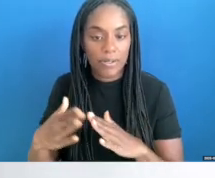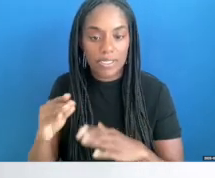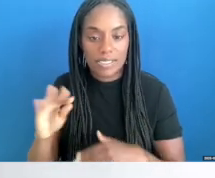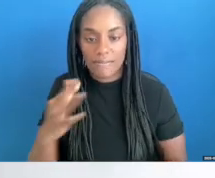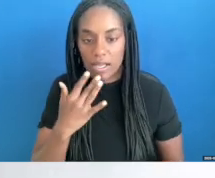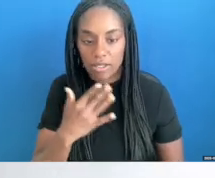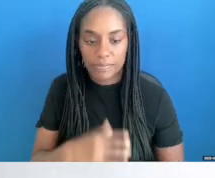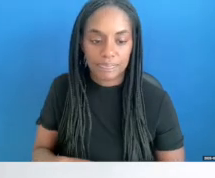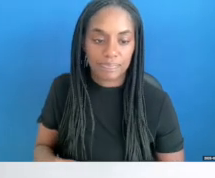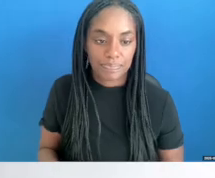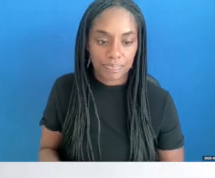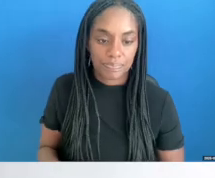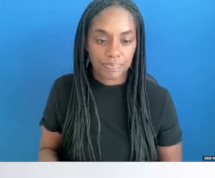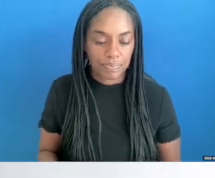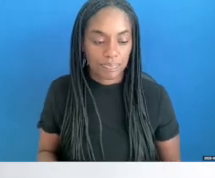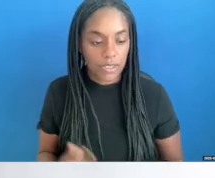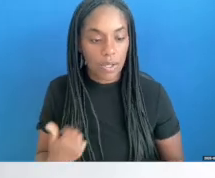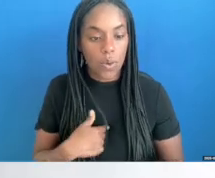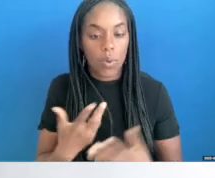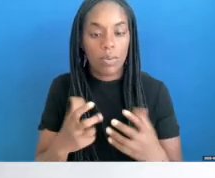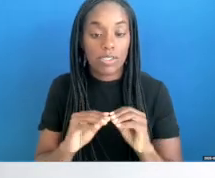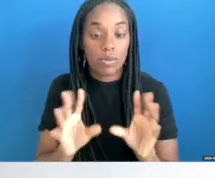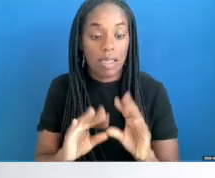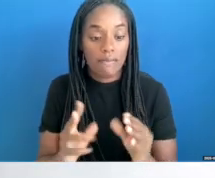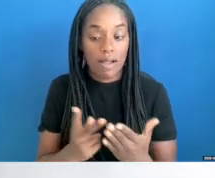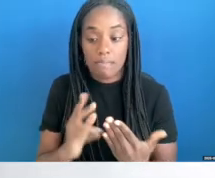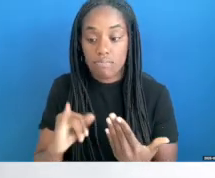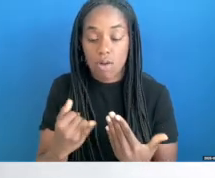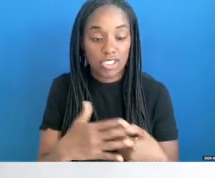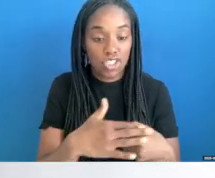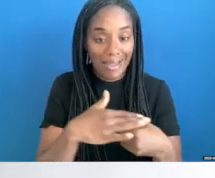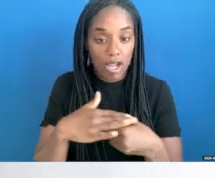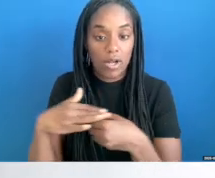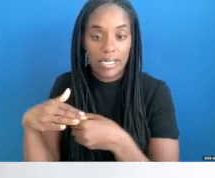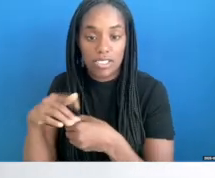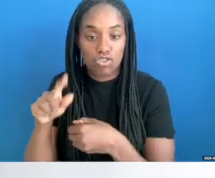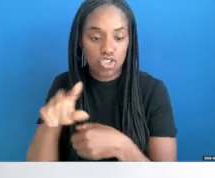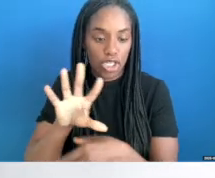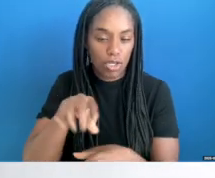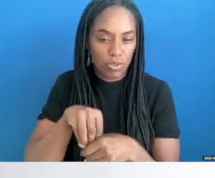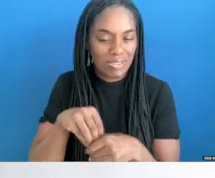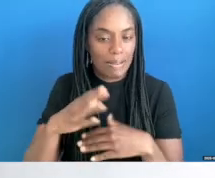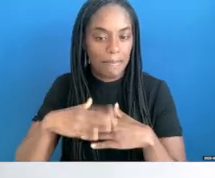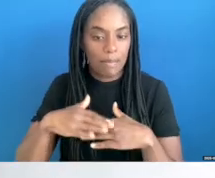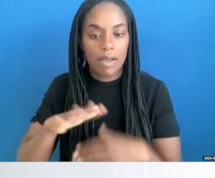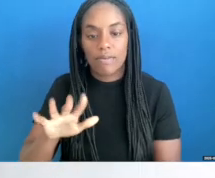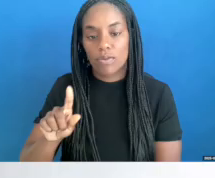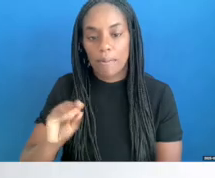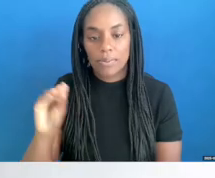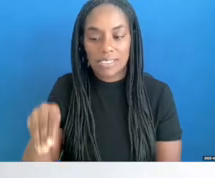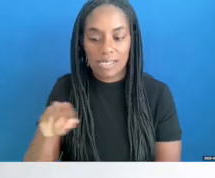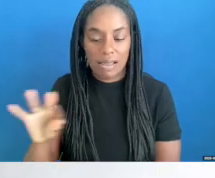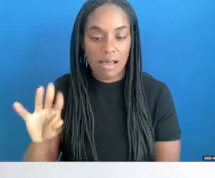Third, we want to clarify that project areas should include at least 51% of